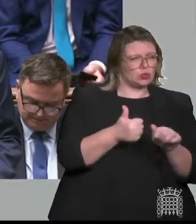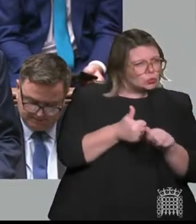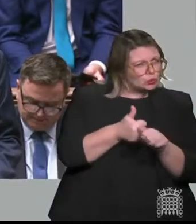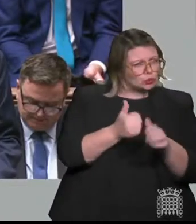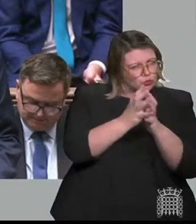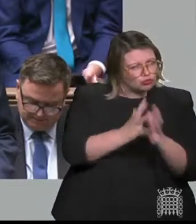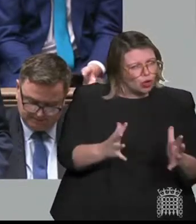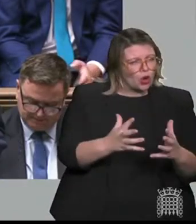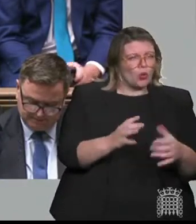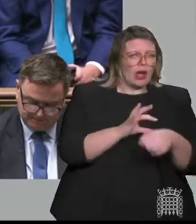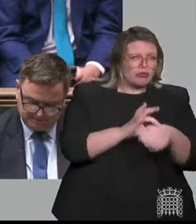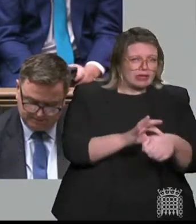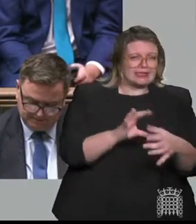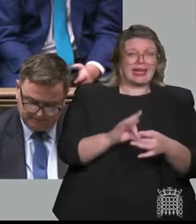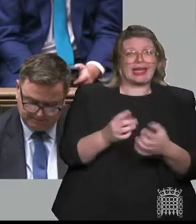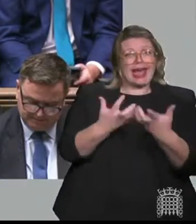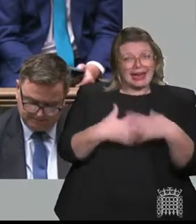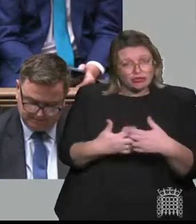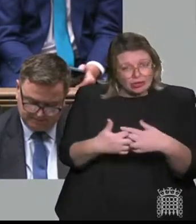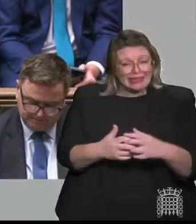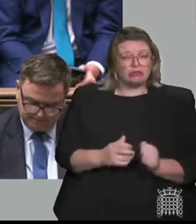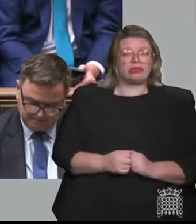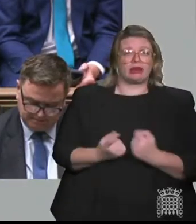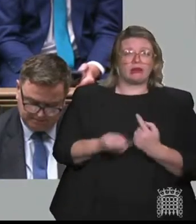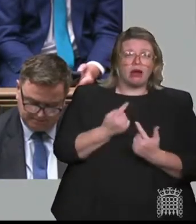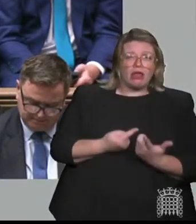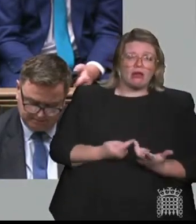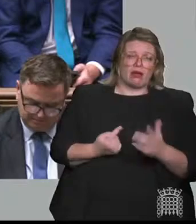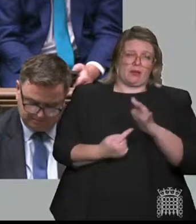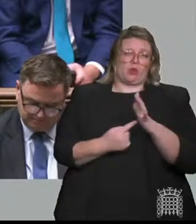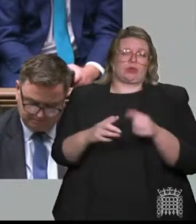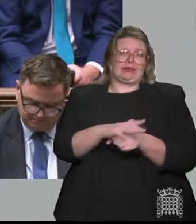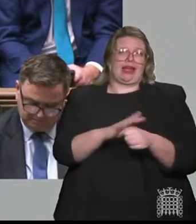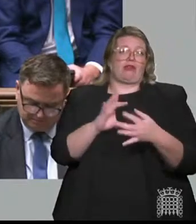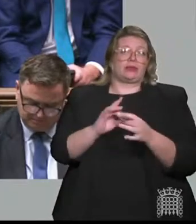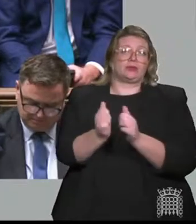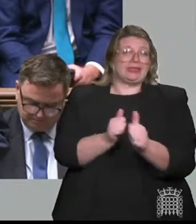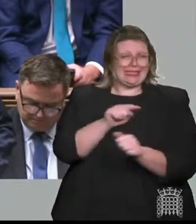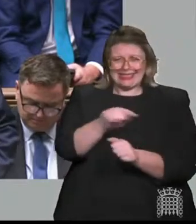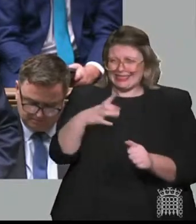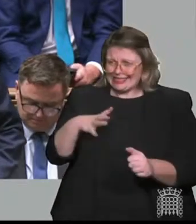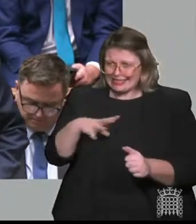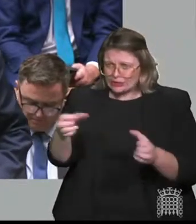in engineering and other key growth sectors where there are shortages.